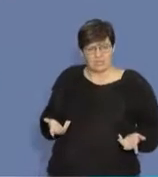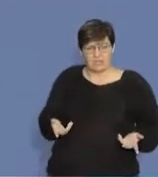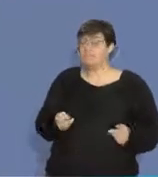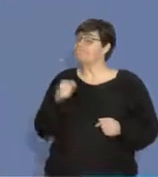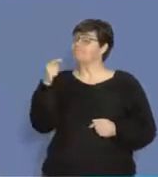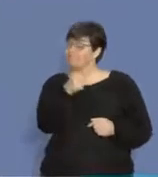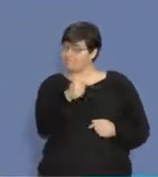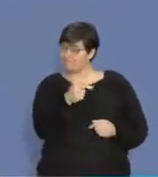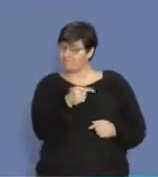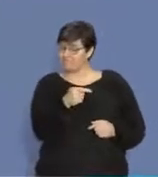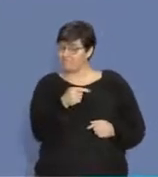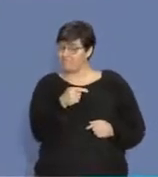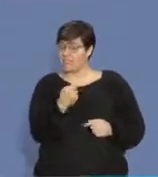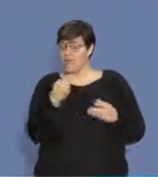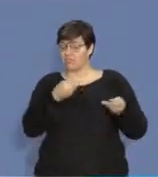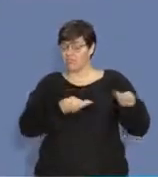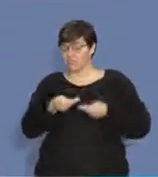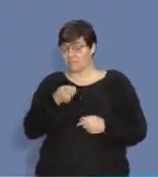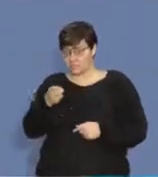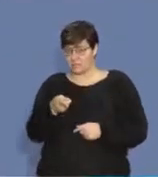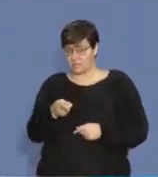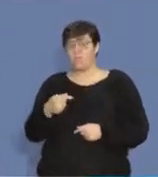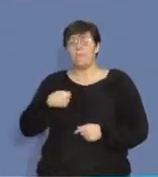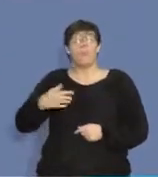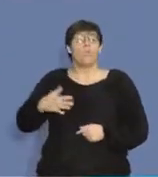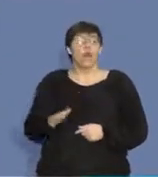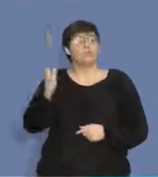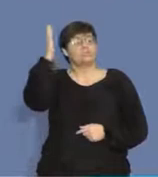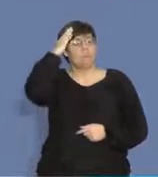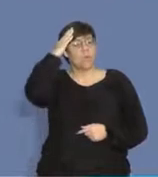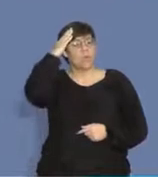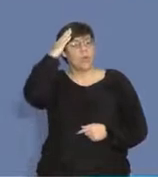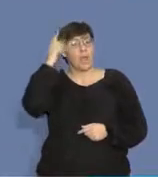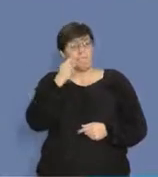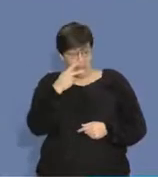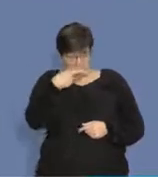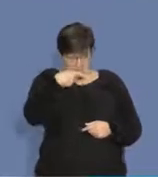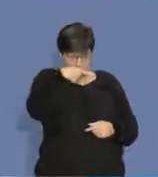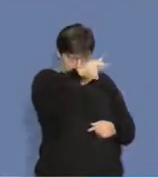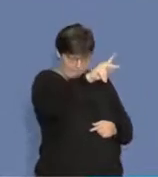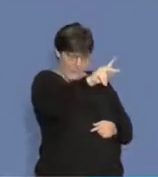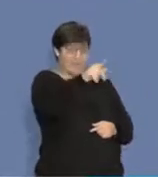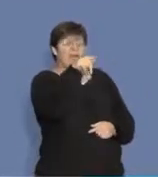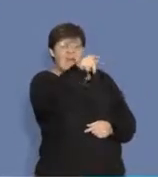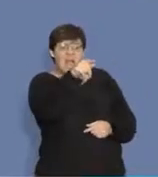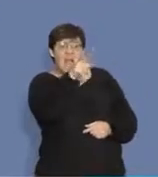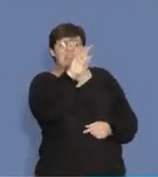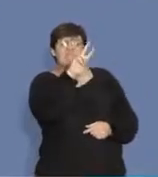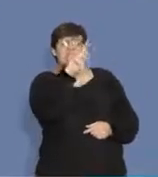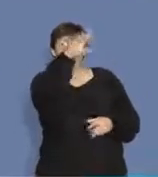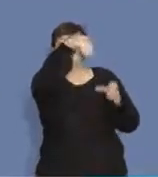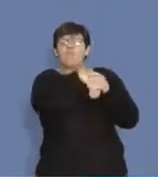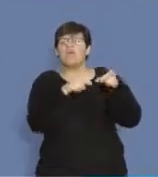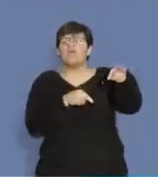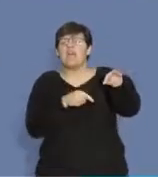this particular transaction, you want to know what was the amount of VAT that was paid for the water and electricity